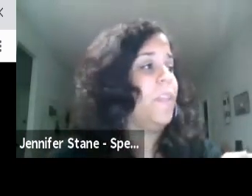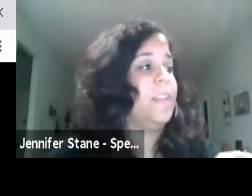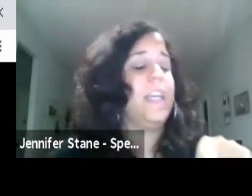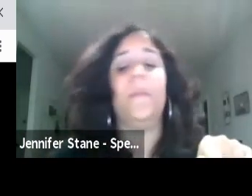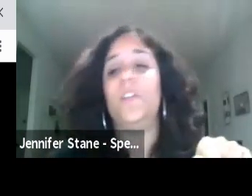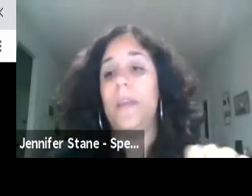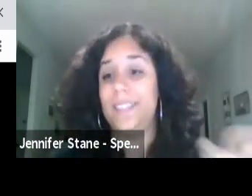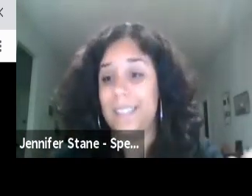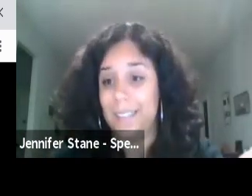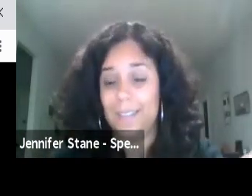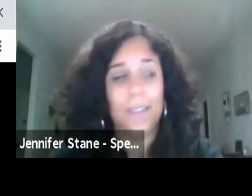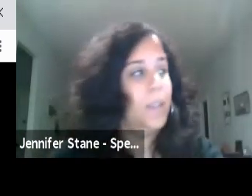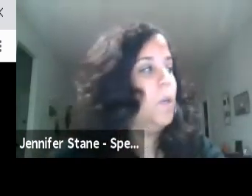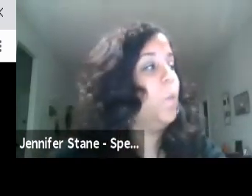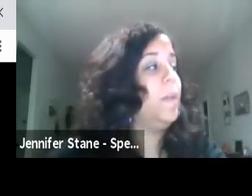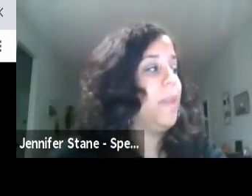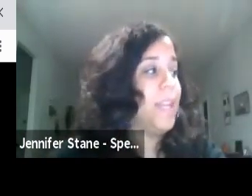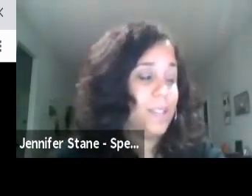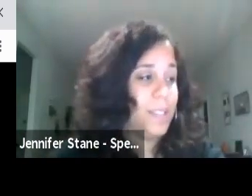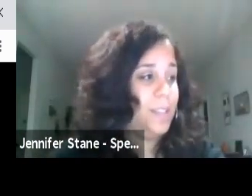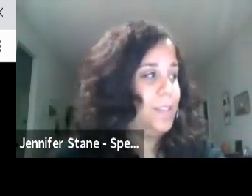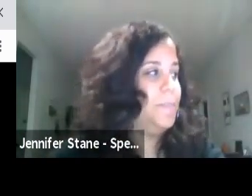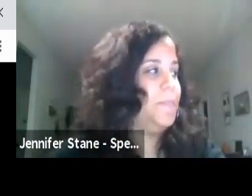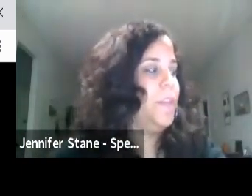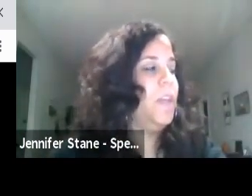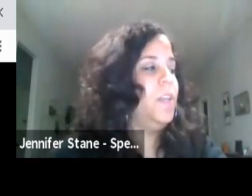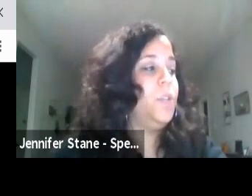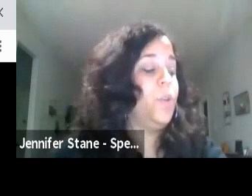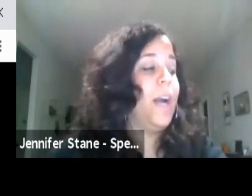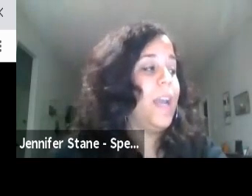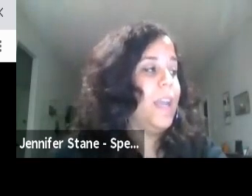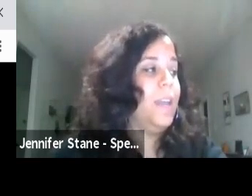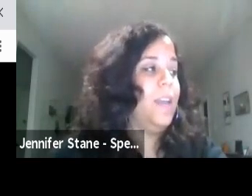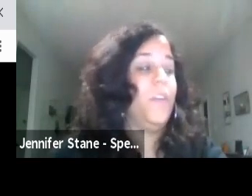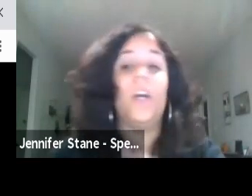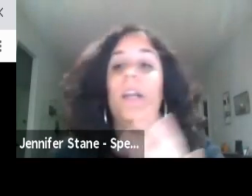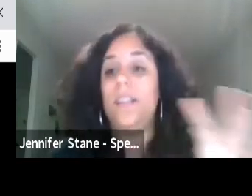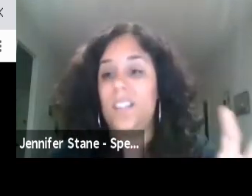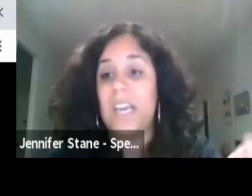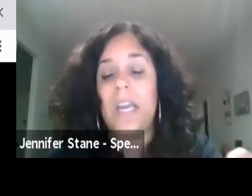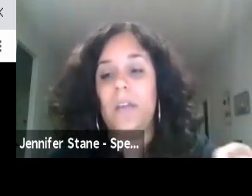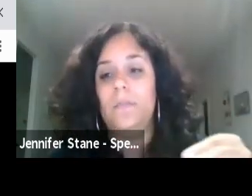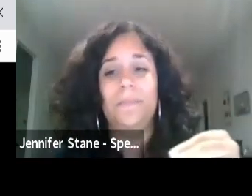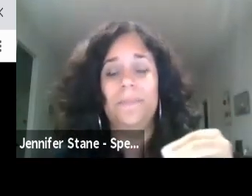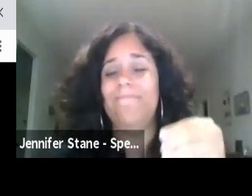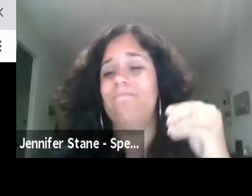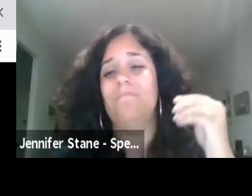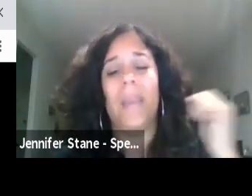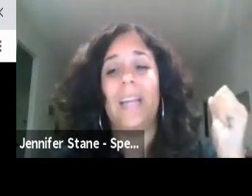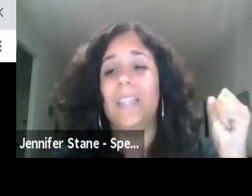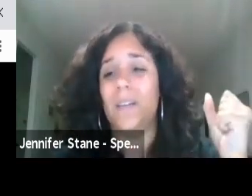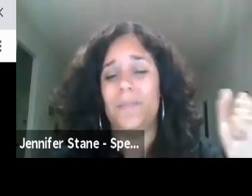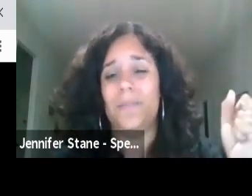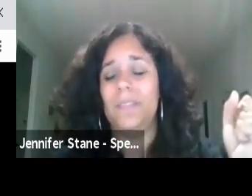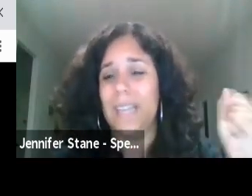and how this image makes sense, what it means is try, if you're going, let's say,